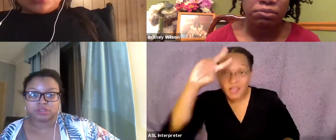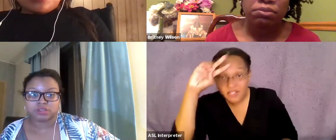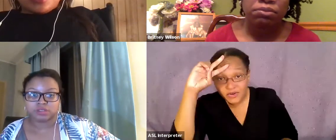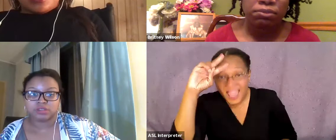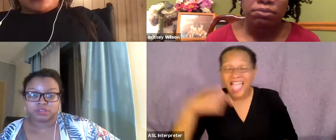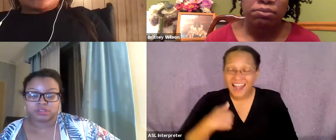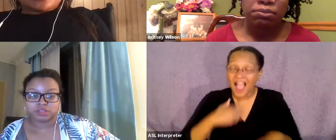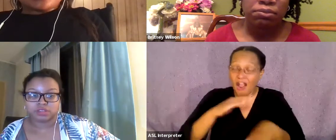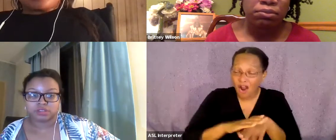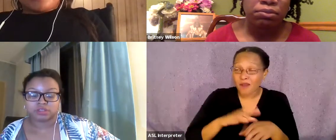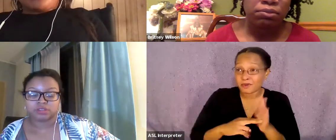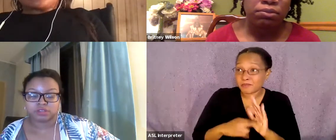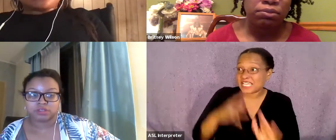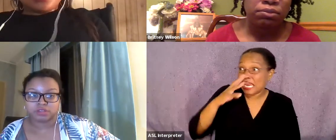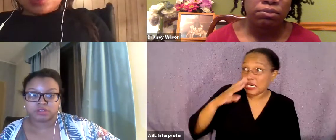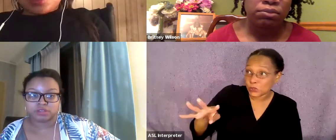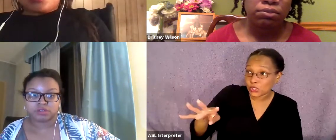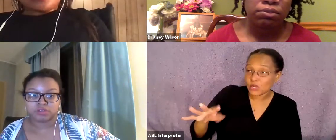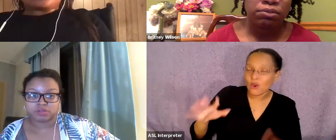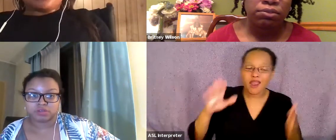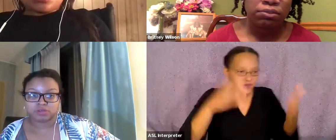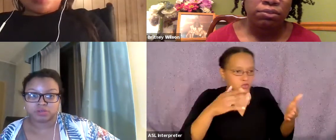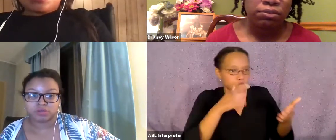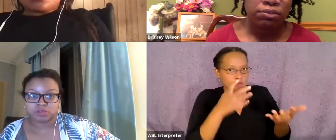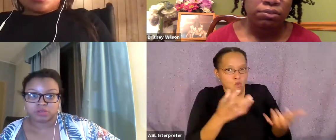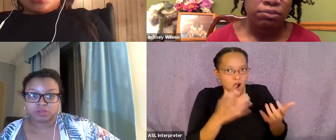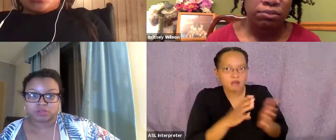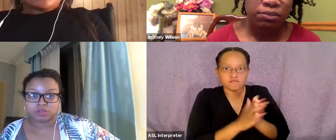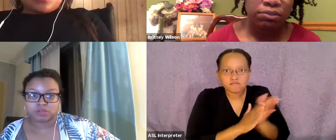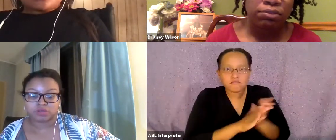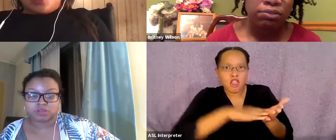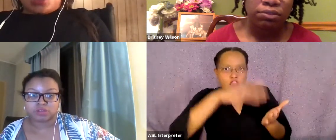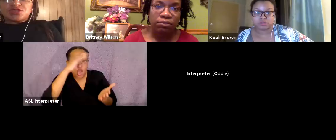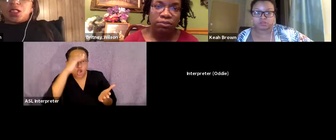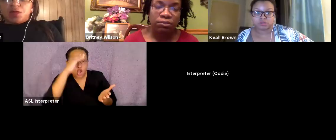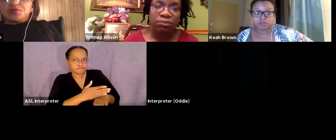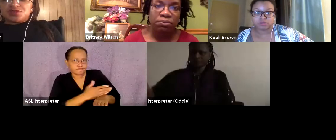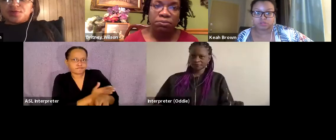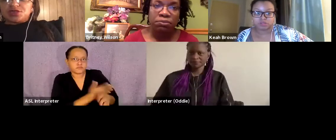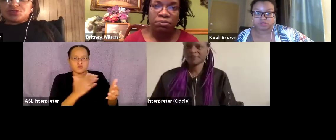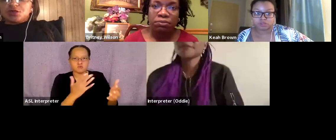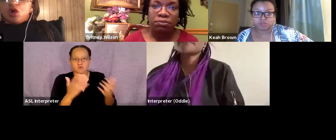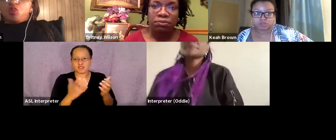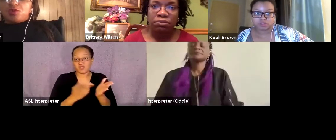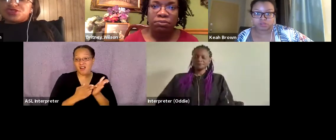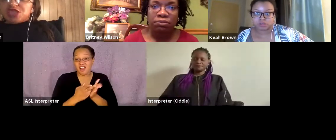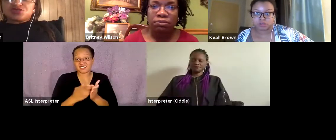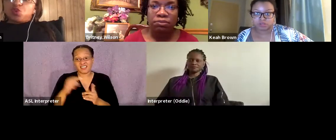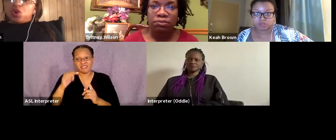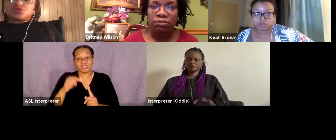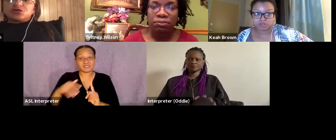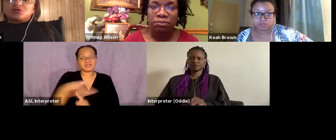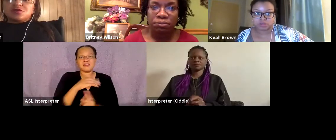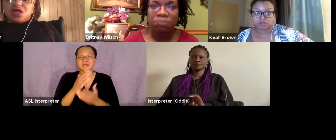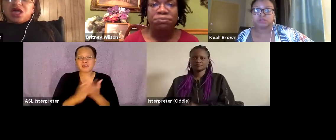ignore you and center on the people that do want to learn, that do want to do better. And I think we have to be honest that a lot of people in this space want the status